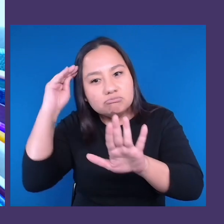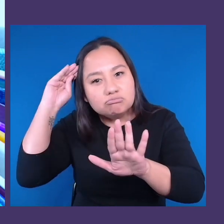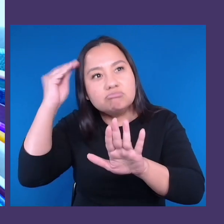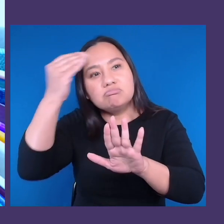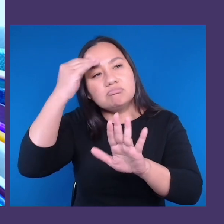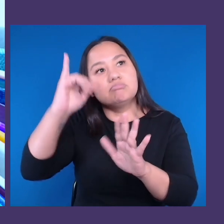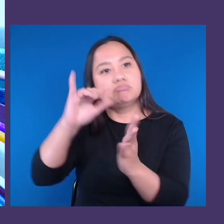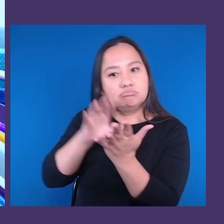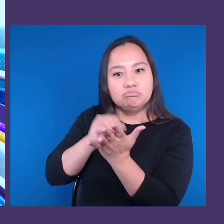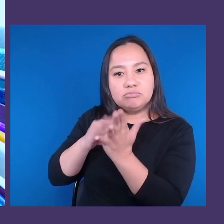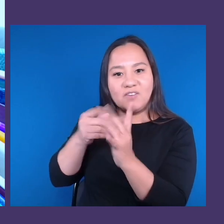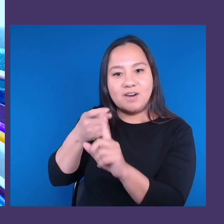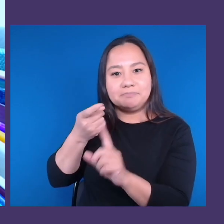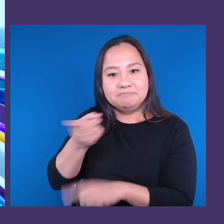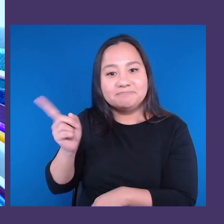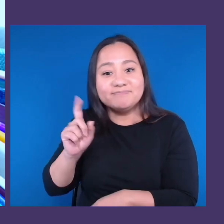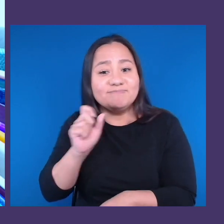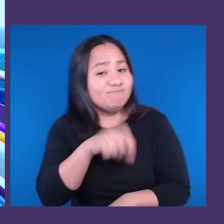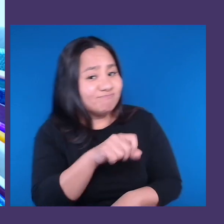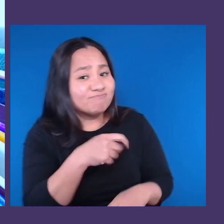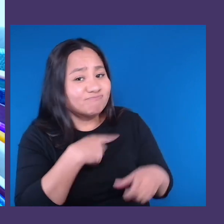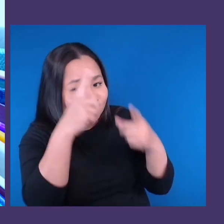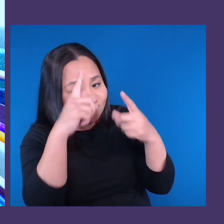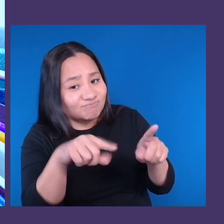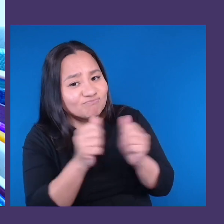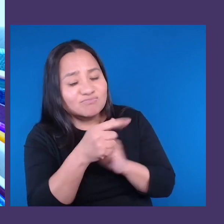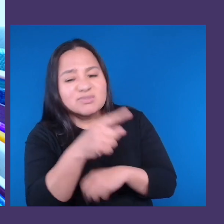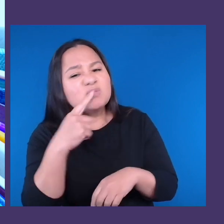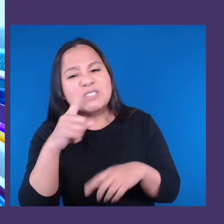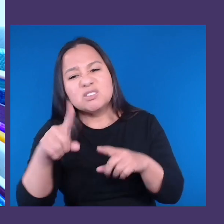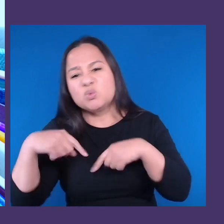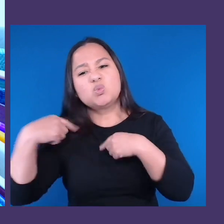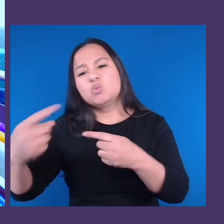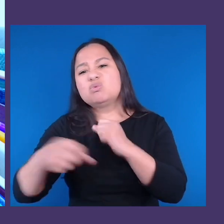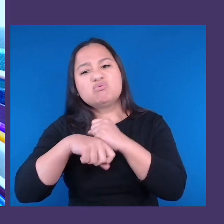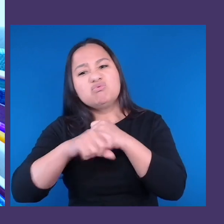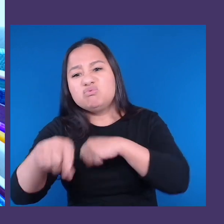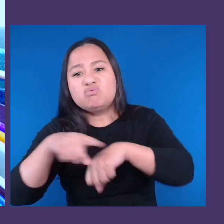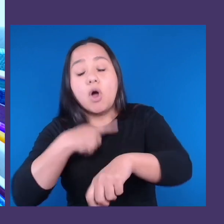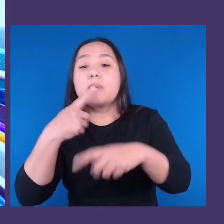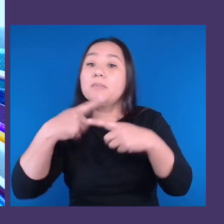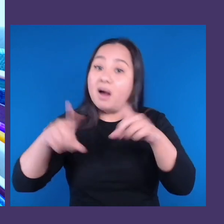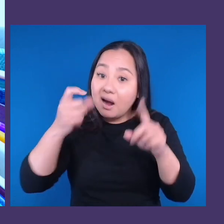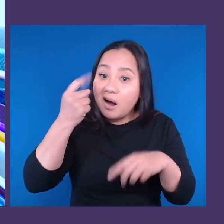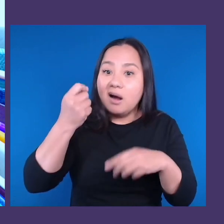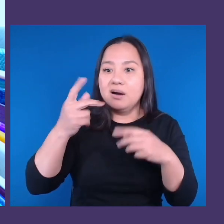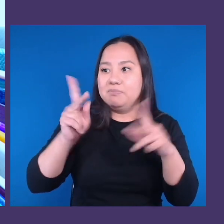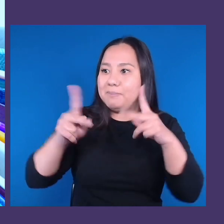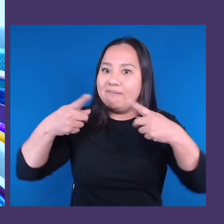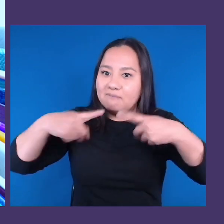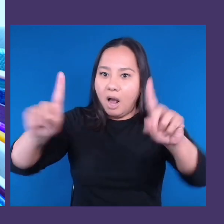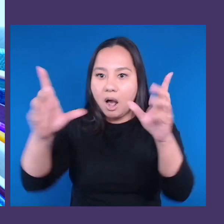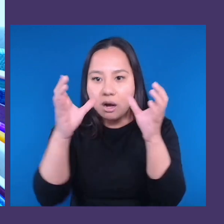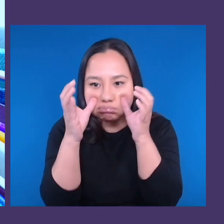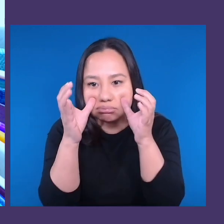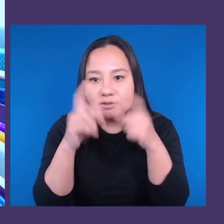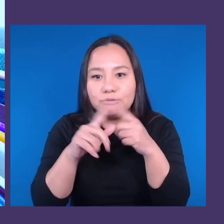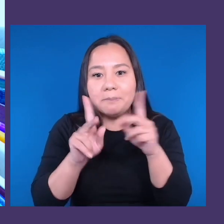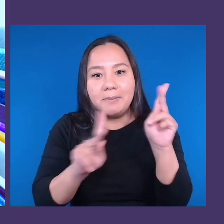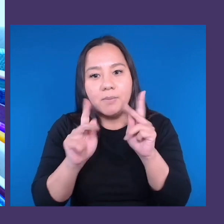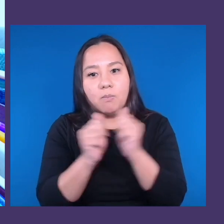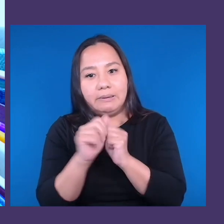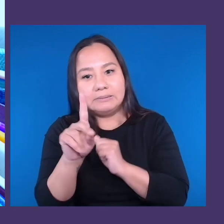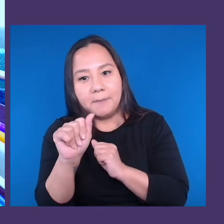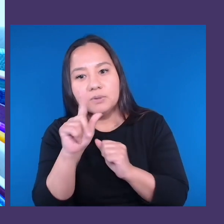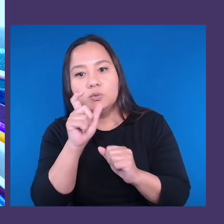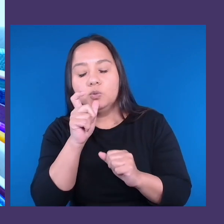with you. Far too long. But people are finally listening to folks with disabilities who are really adding innovation to the technology that we're